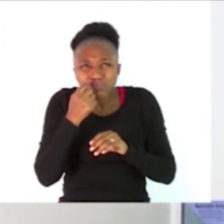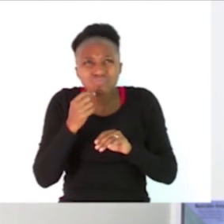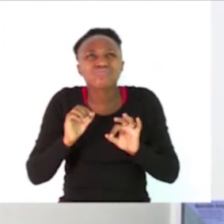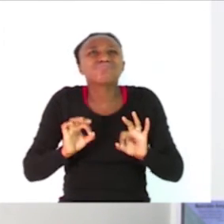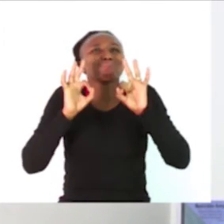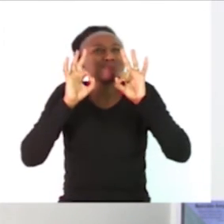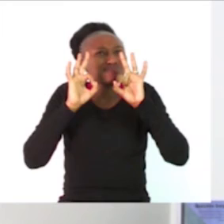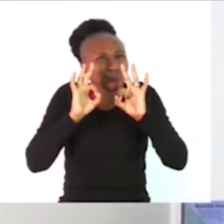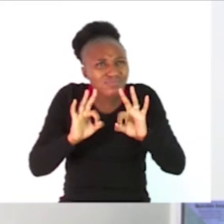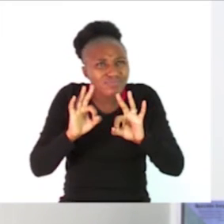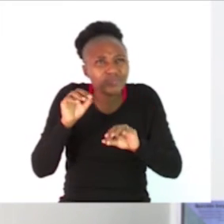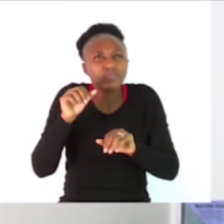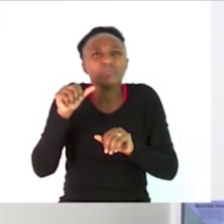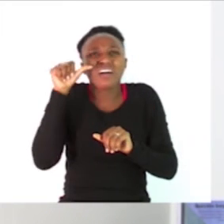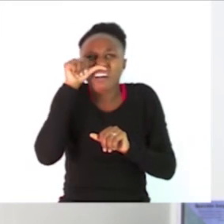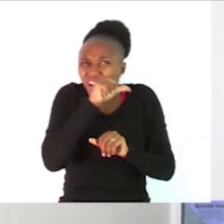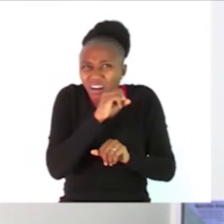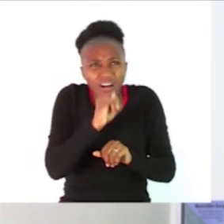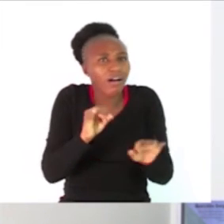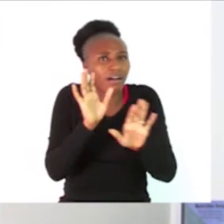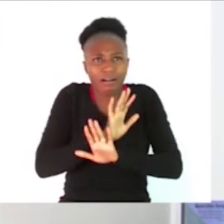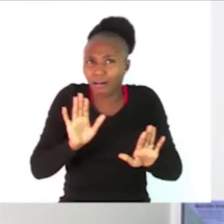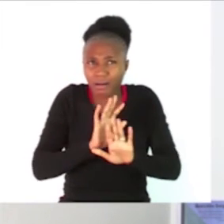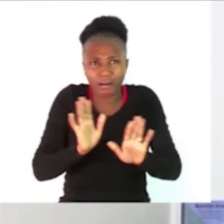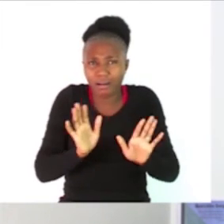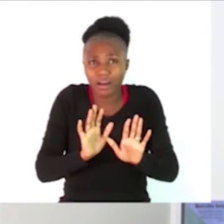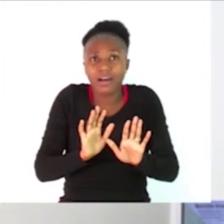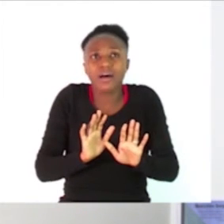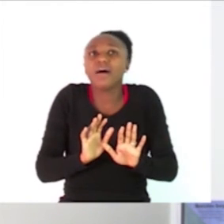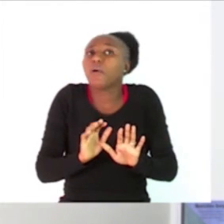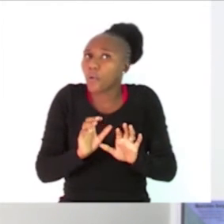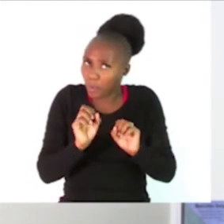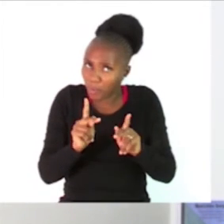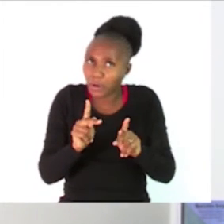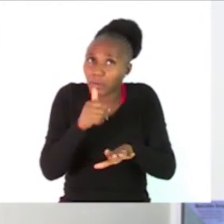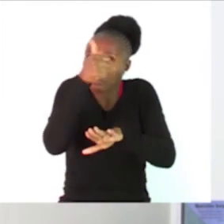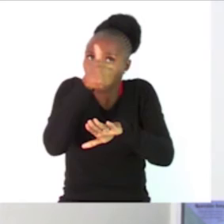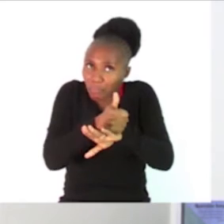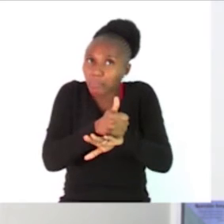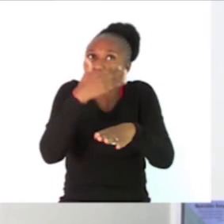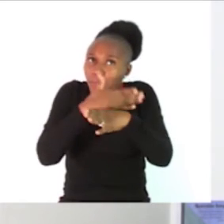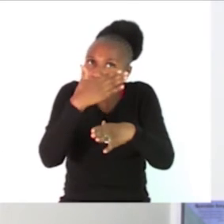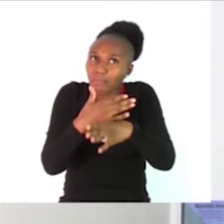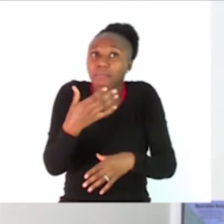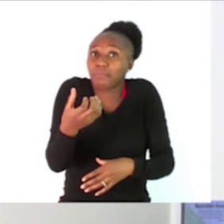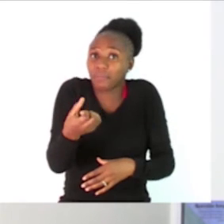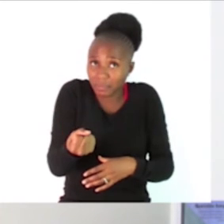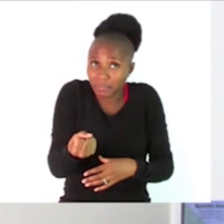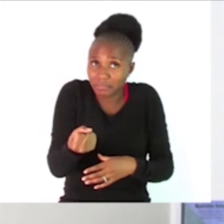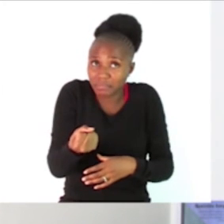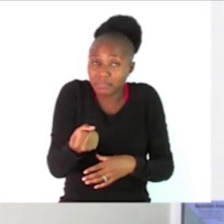very careful of that. Other things that can also take away your smell are like